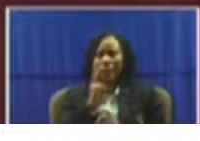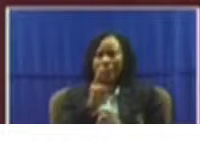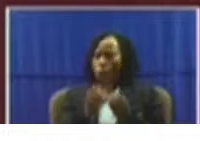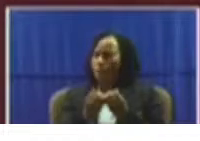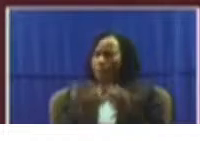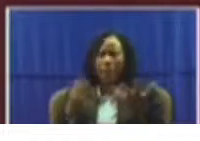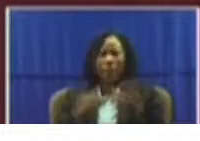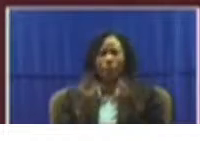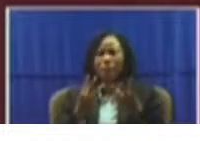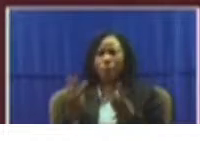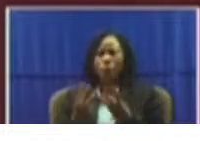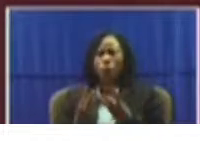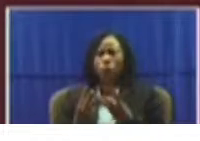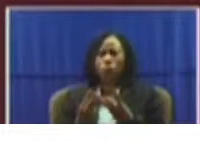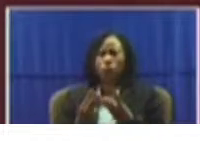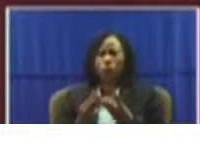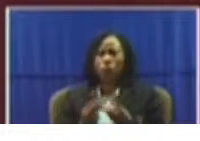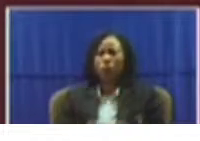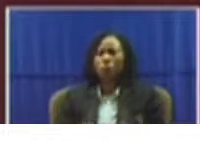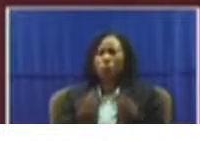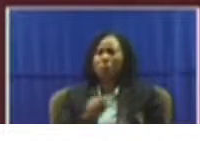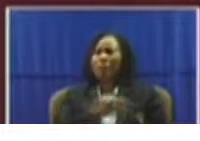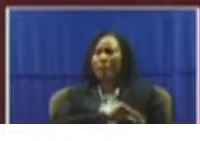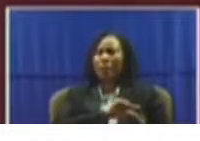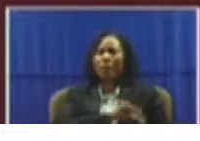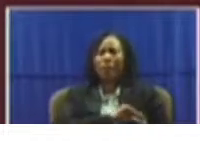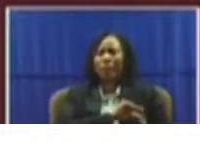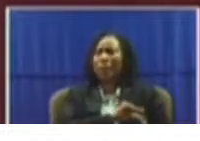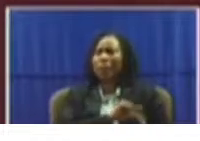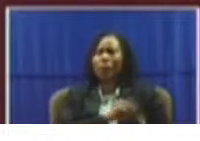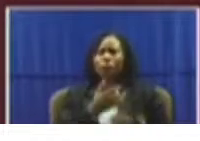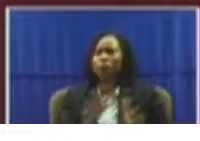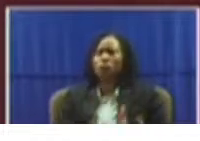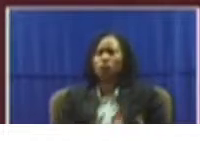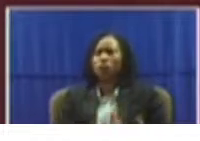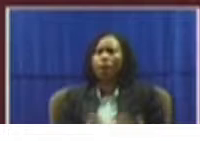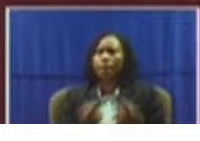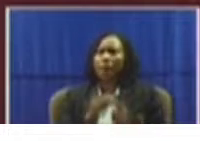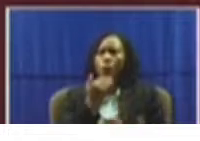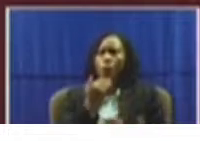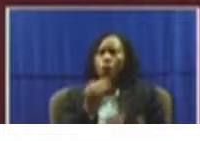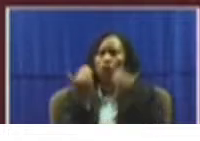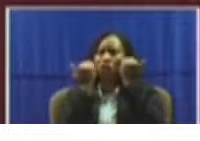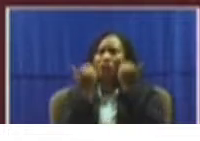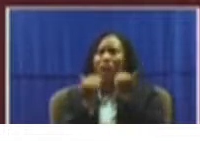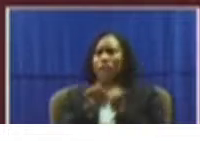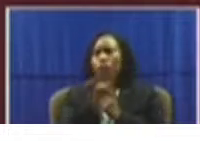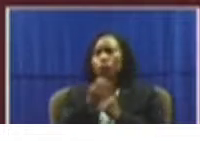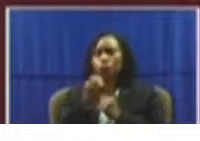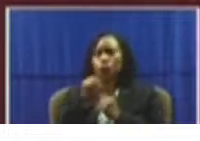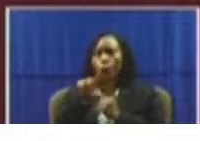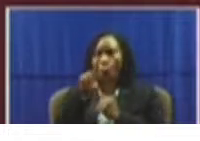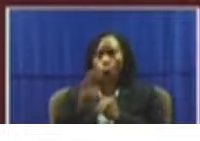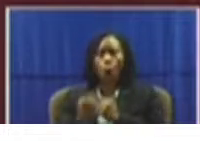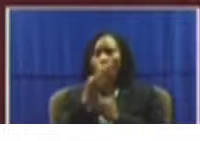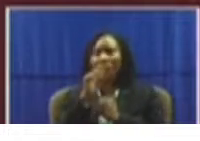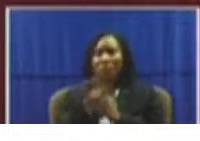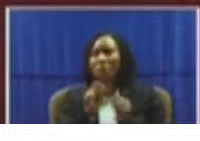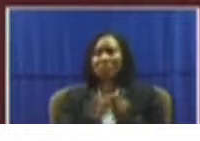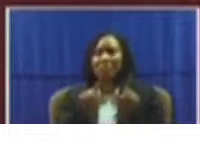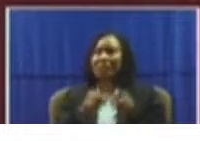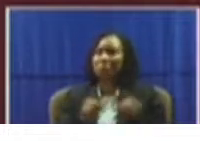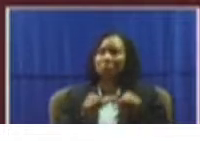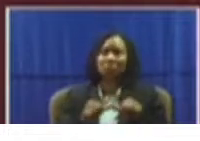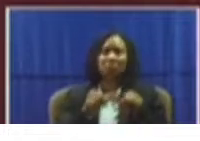people who have been found guilty beyond reasonable doubt by Judge Zondo of being unfit to hold office and who